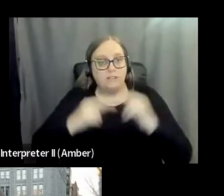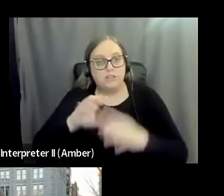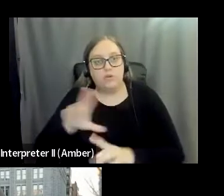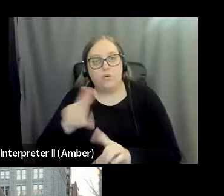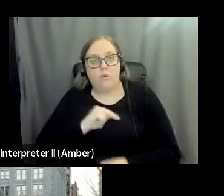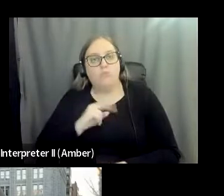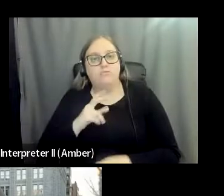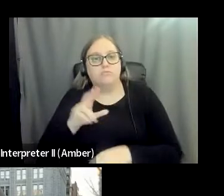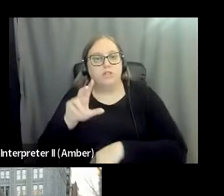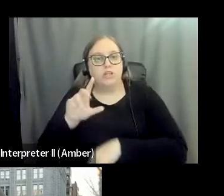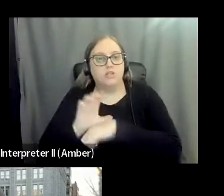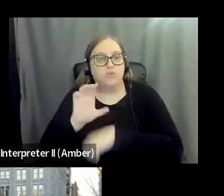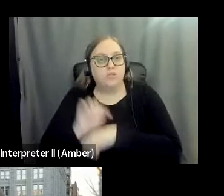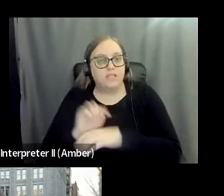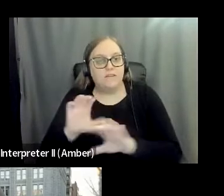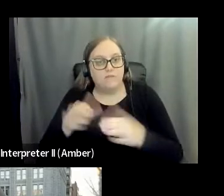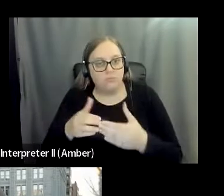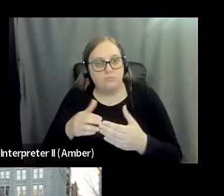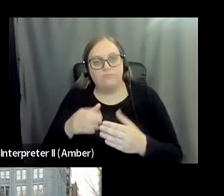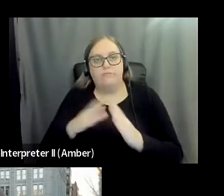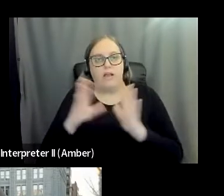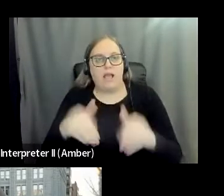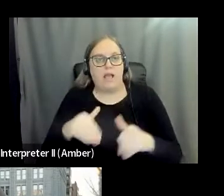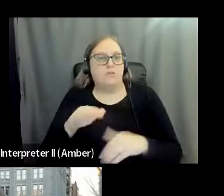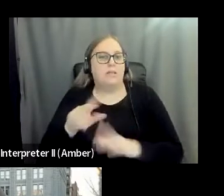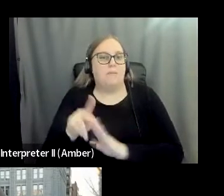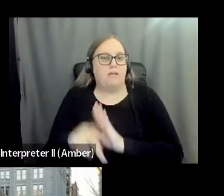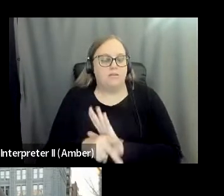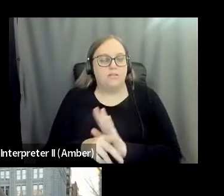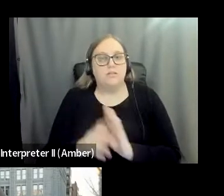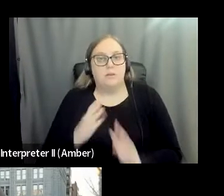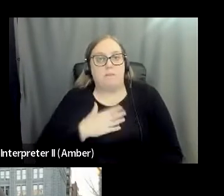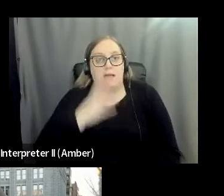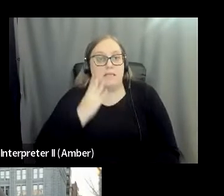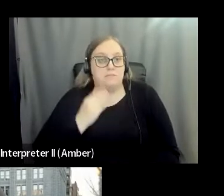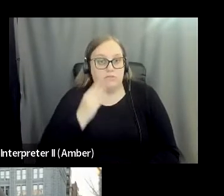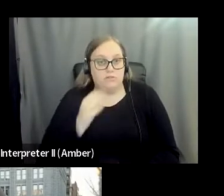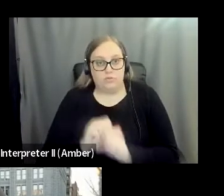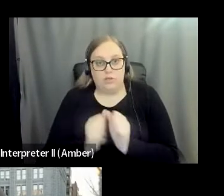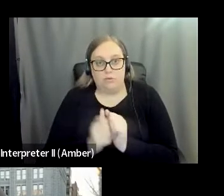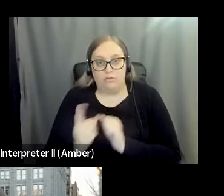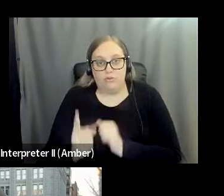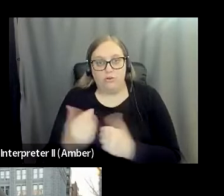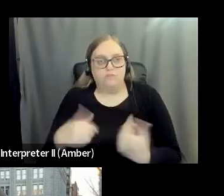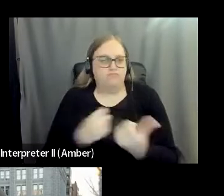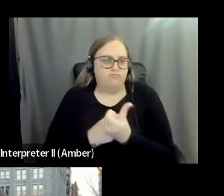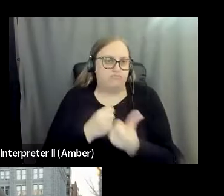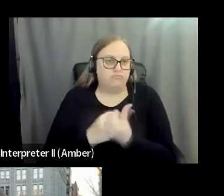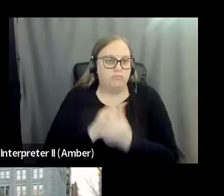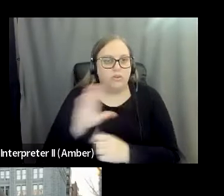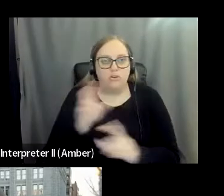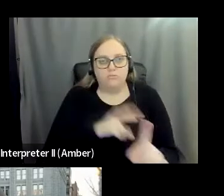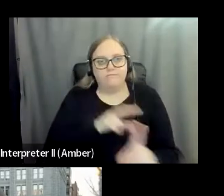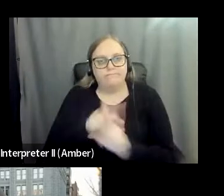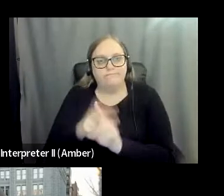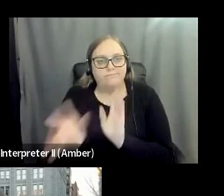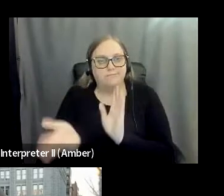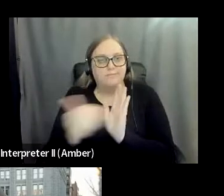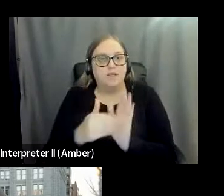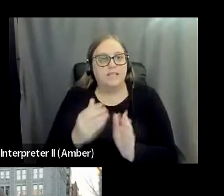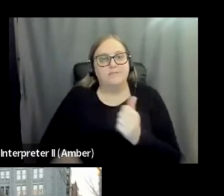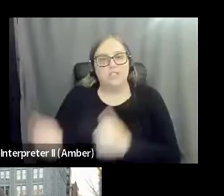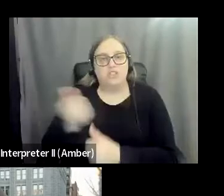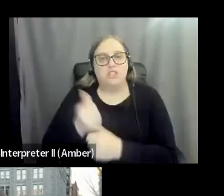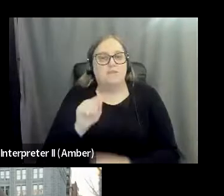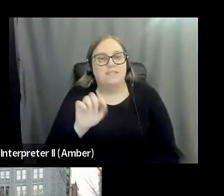firm on housing policy. Given my experience working with Ms. Shreve, I support her reappointment as Chief Tenant Advocate. I